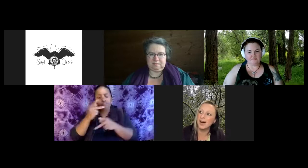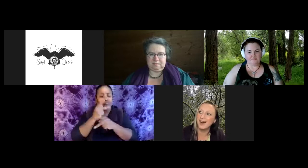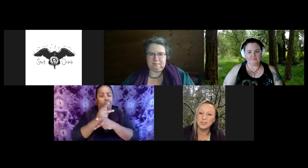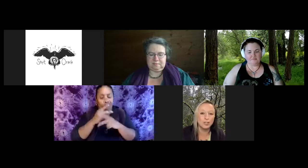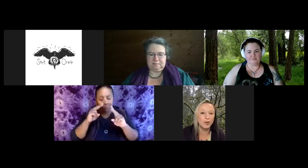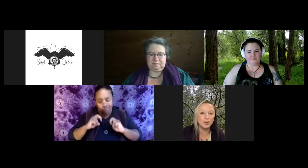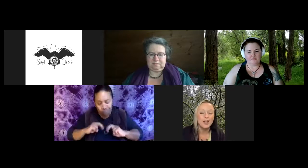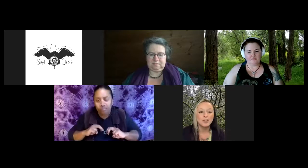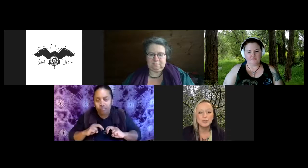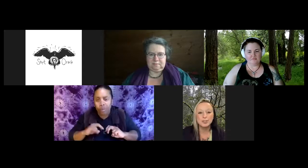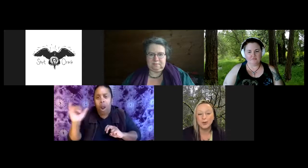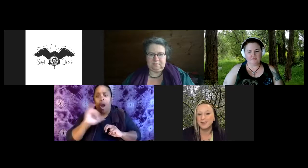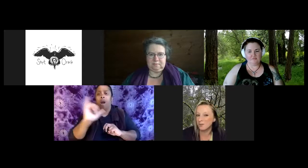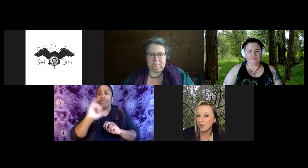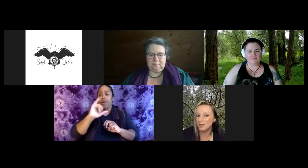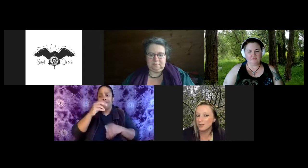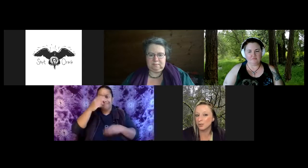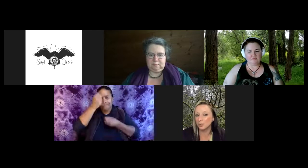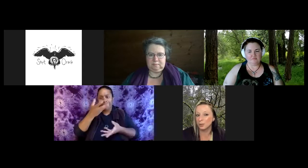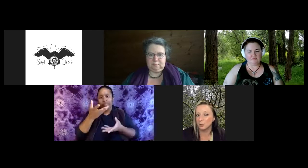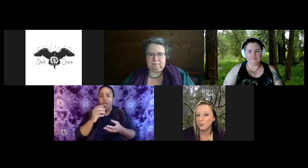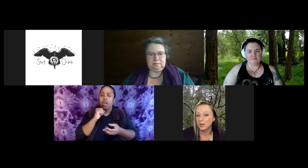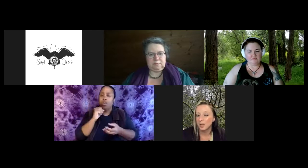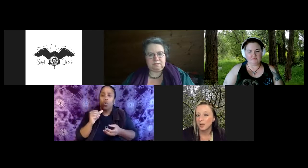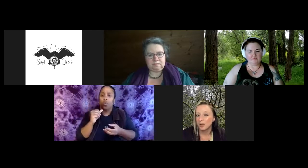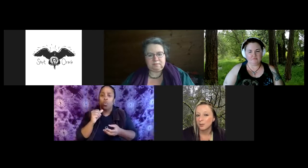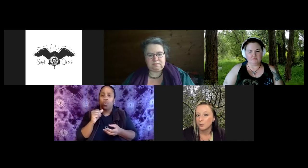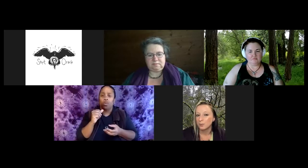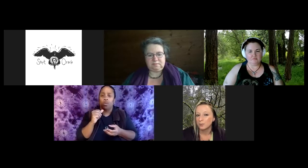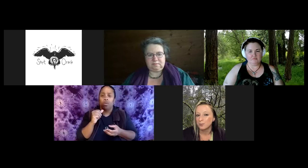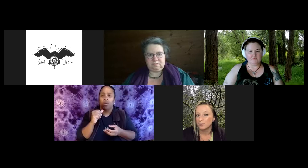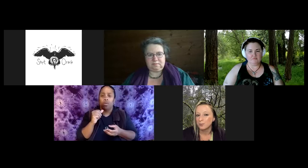also don't give in to